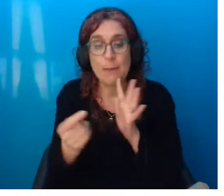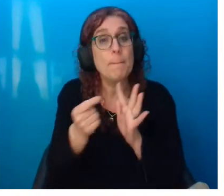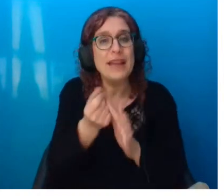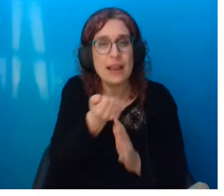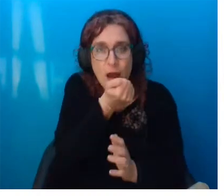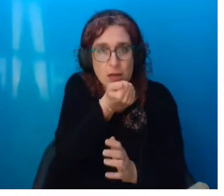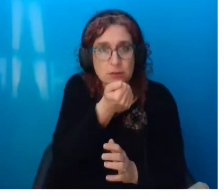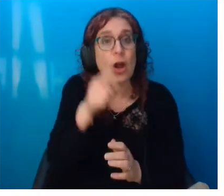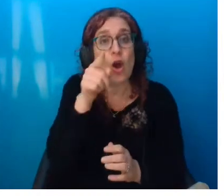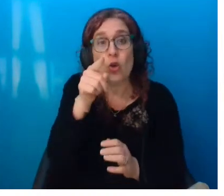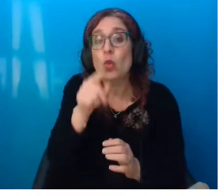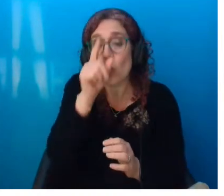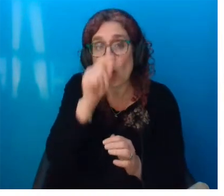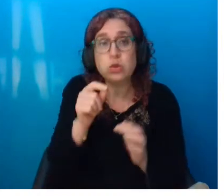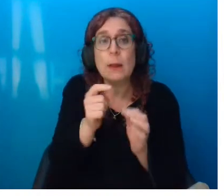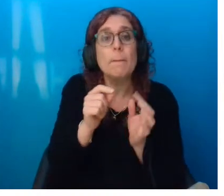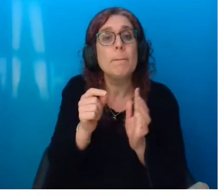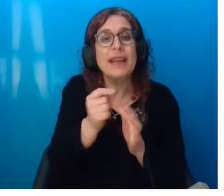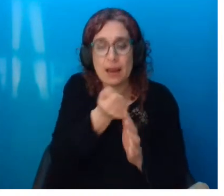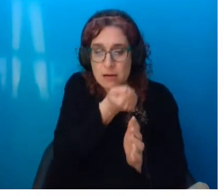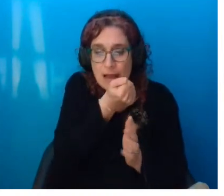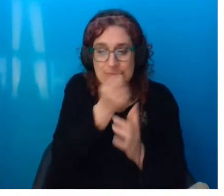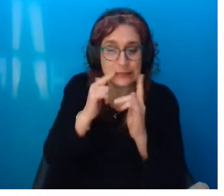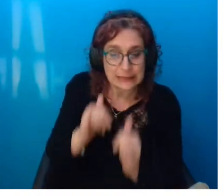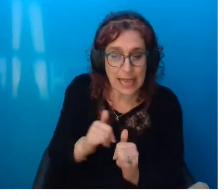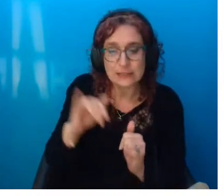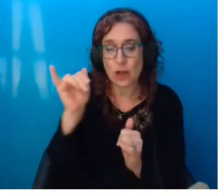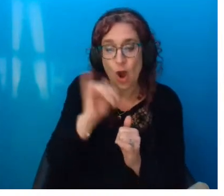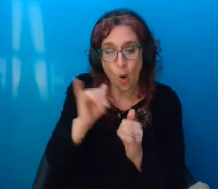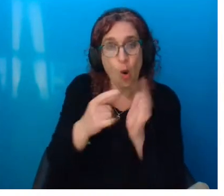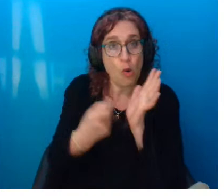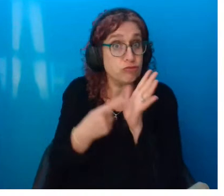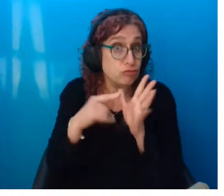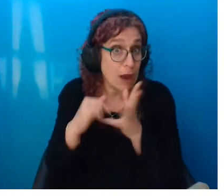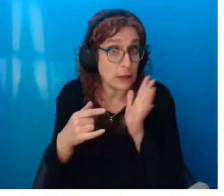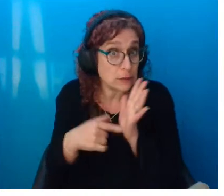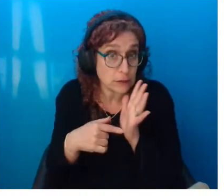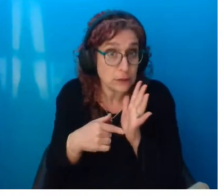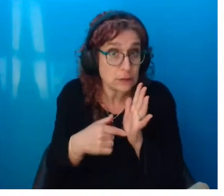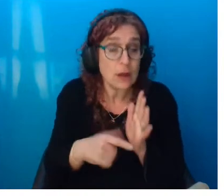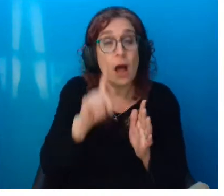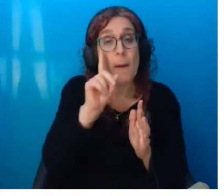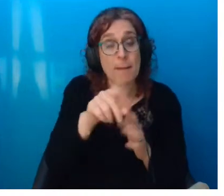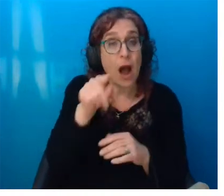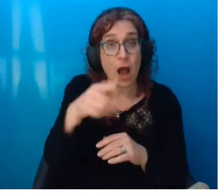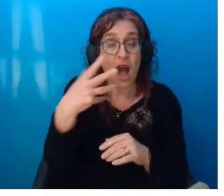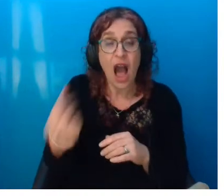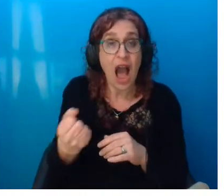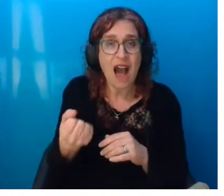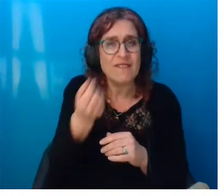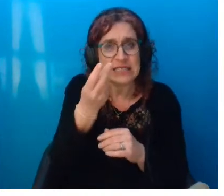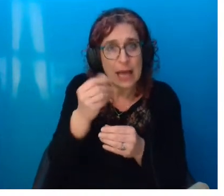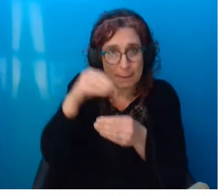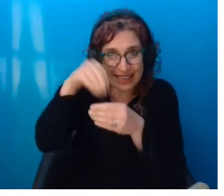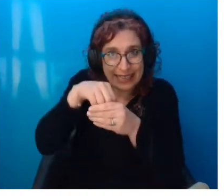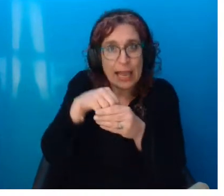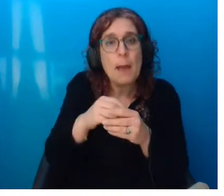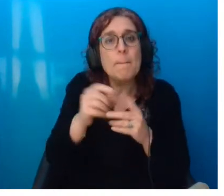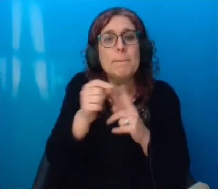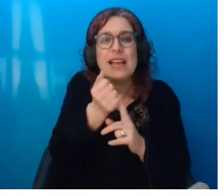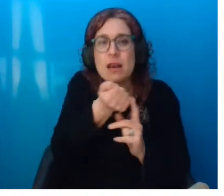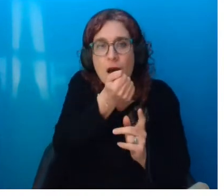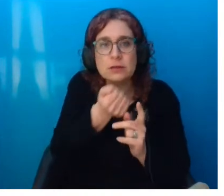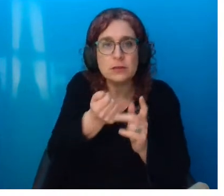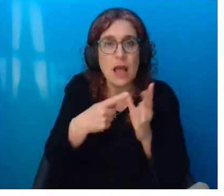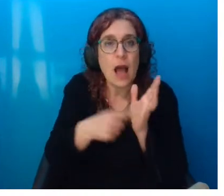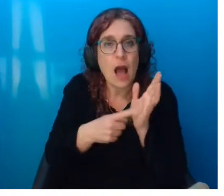prick test or a peanut RAS. But within that profile, there are a number of peanut allergens which are numbered. As you can see here,